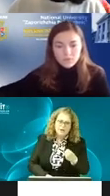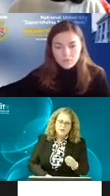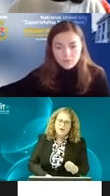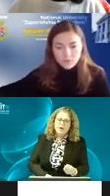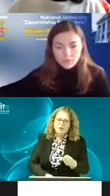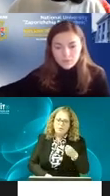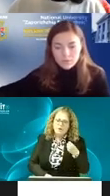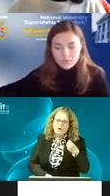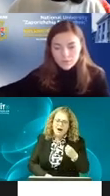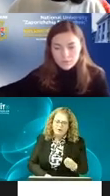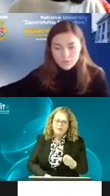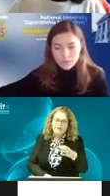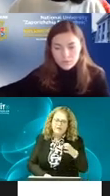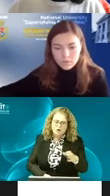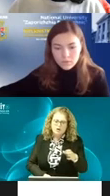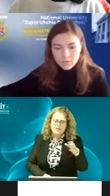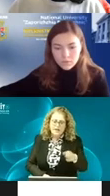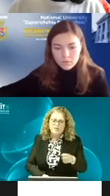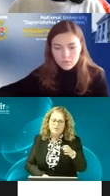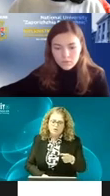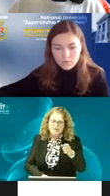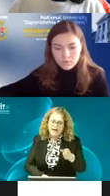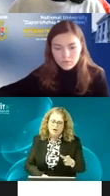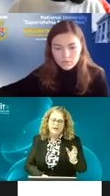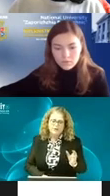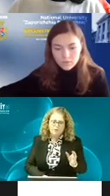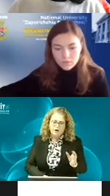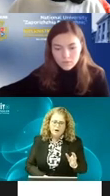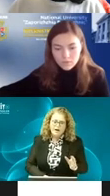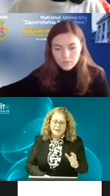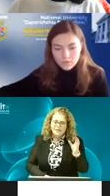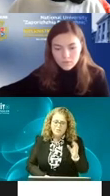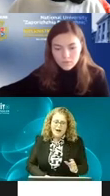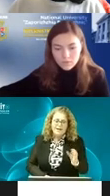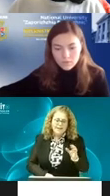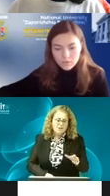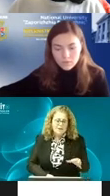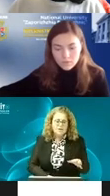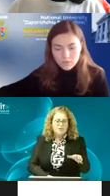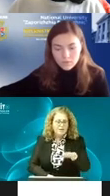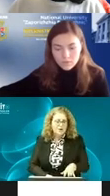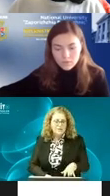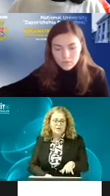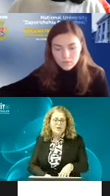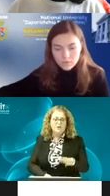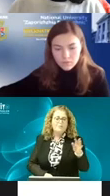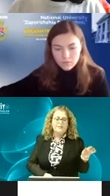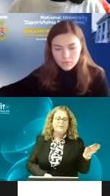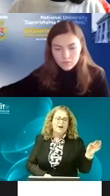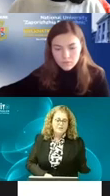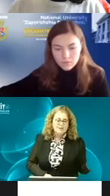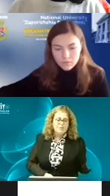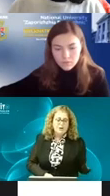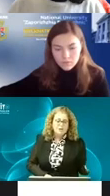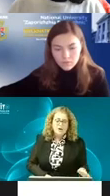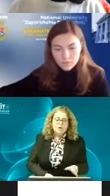the industry. When people go out, they don't stay in their own silos anymore. This is why next week, today is your celebration, Monday is